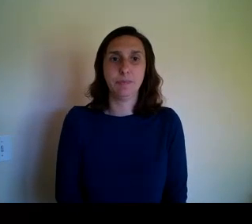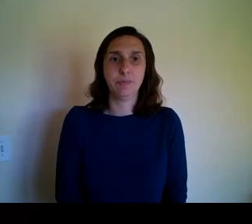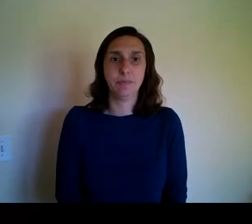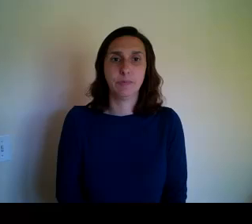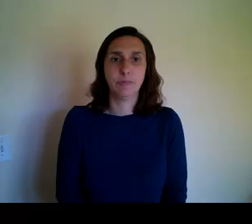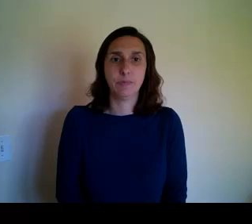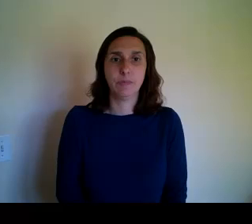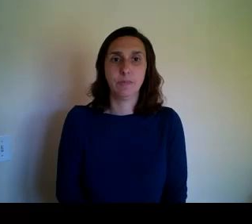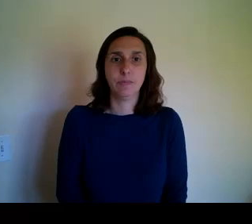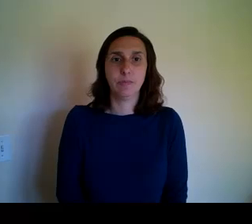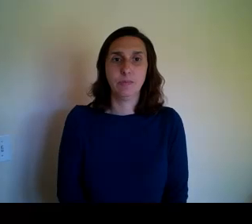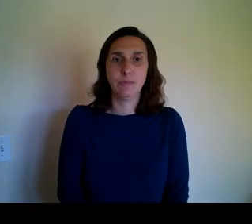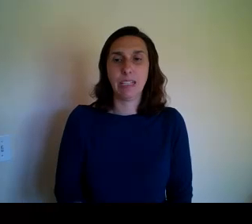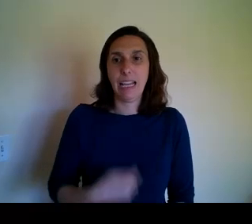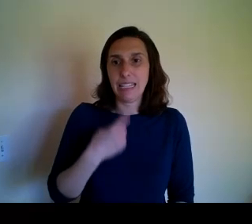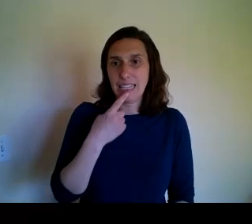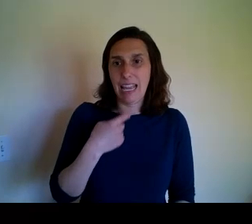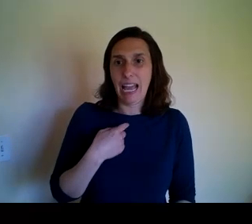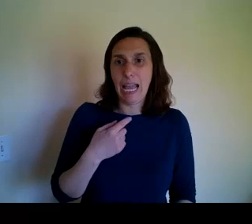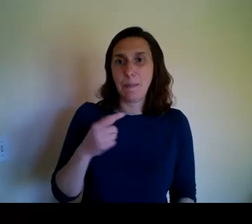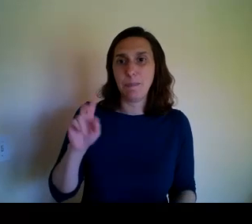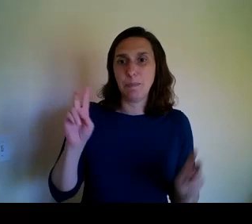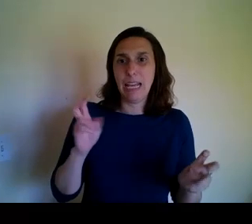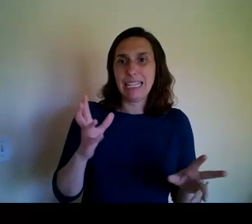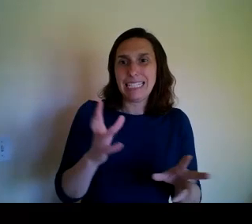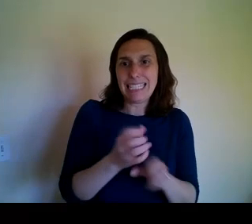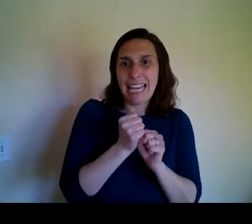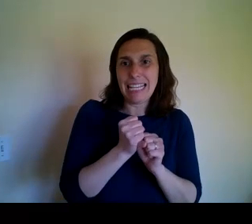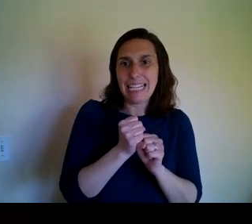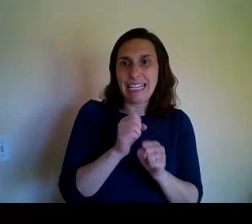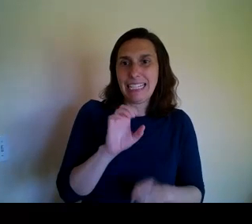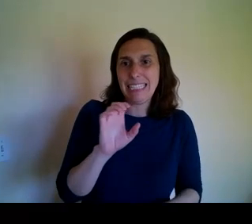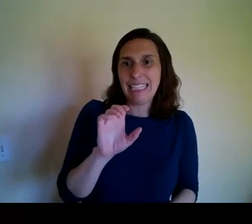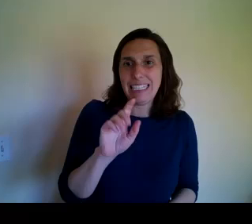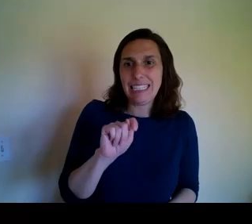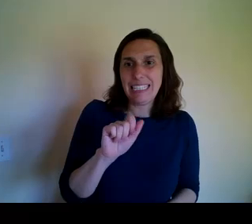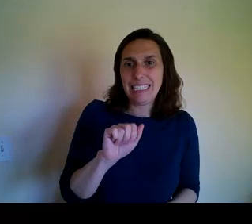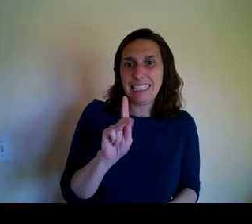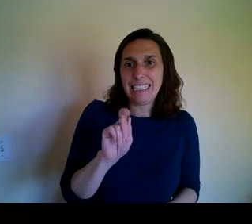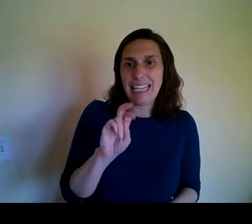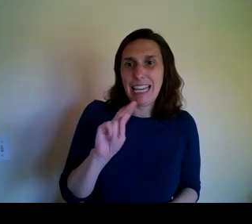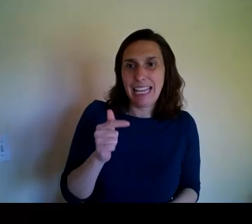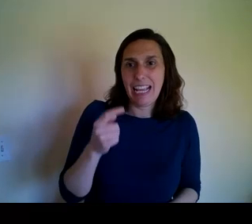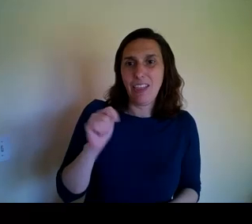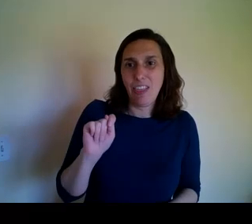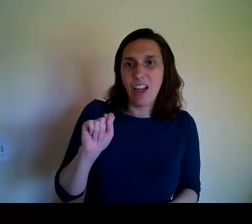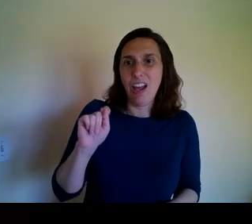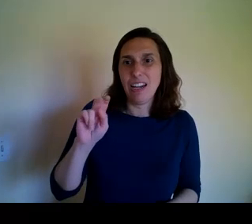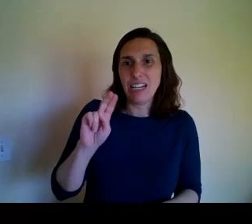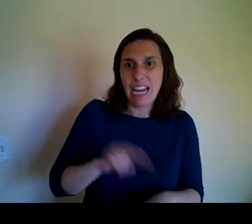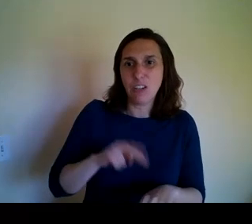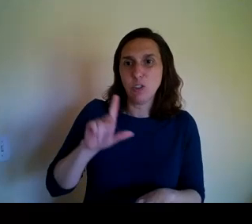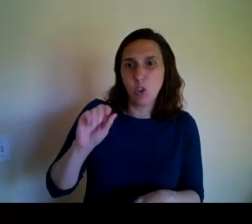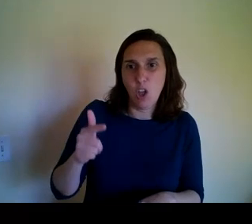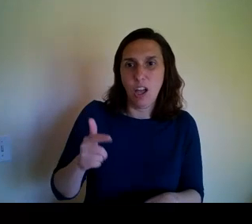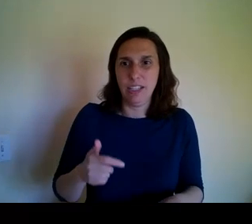Notice my wording there. I'm taking the natural log of this number. But whatever I do to one side, I